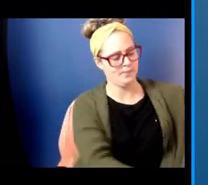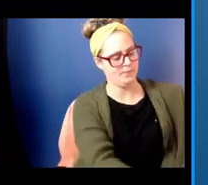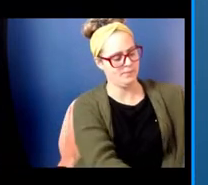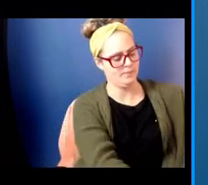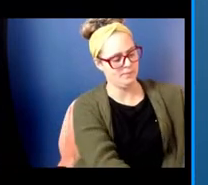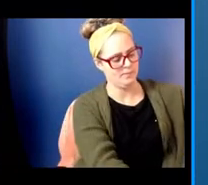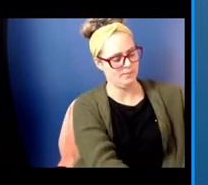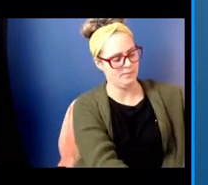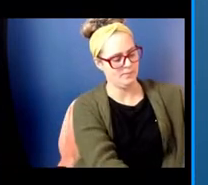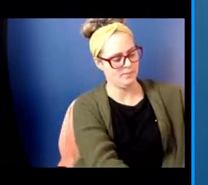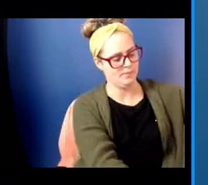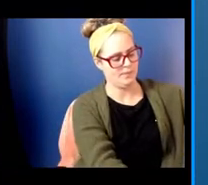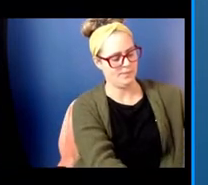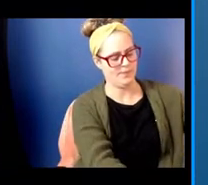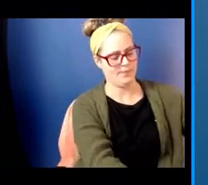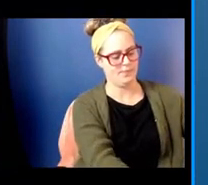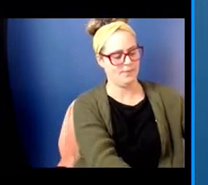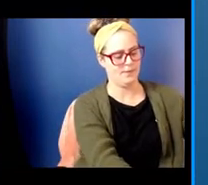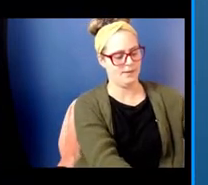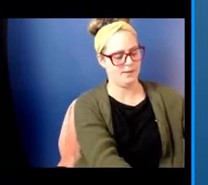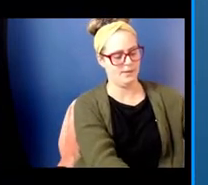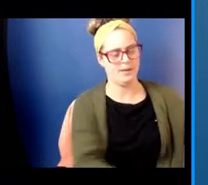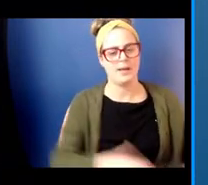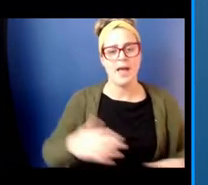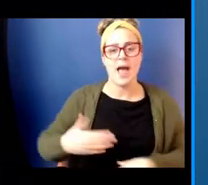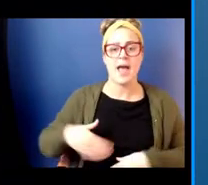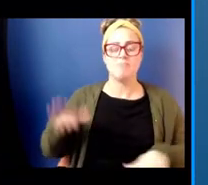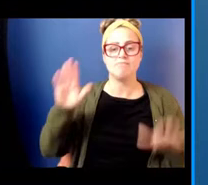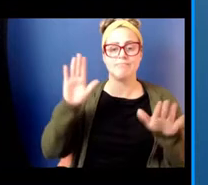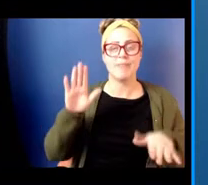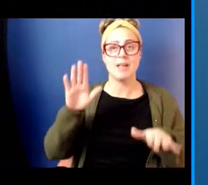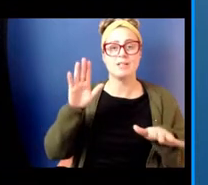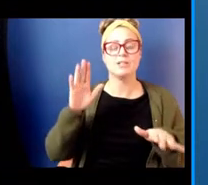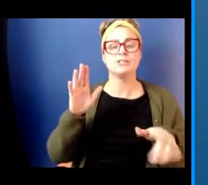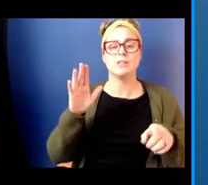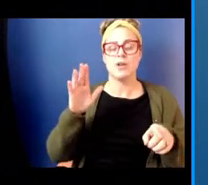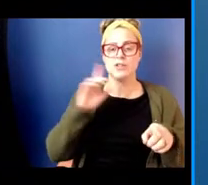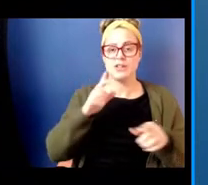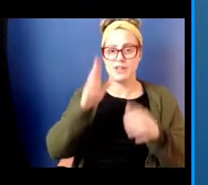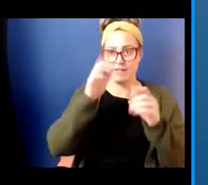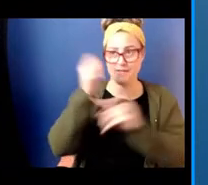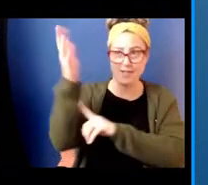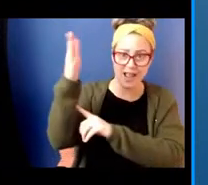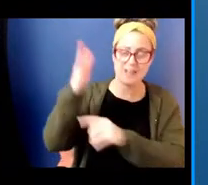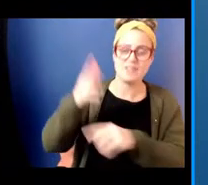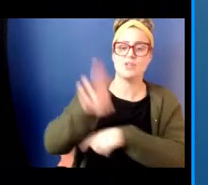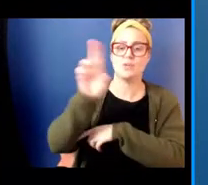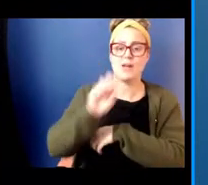I pledge allegiance to the flag of the United States of America